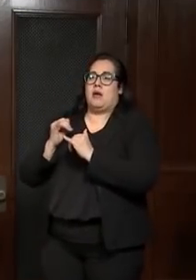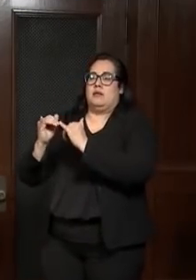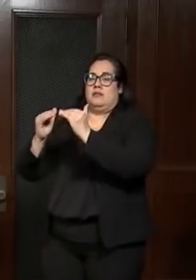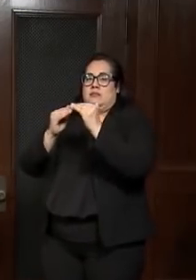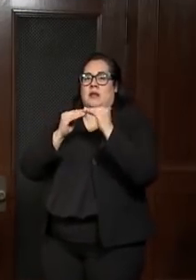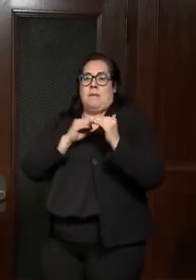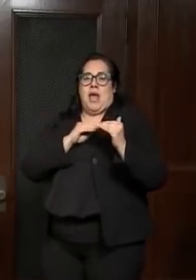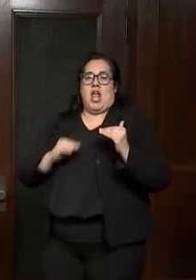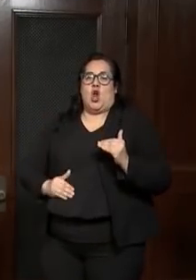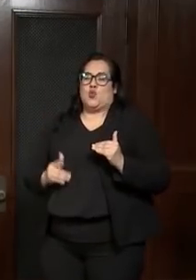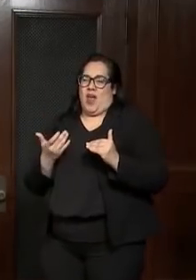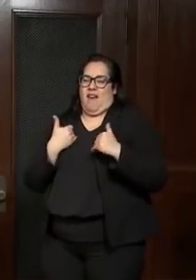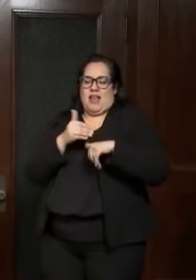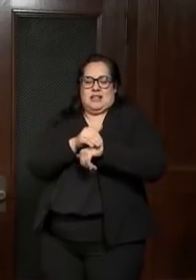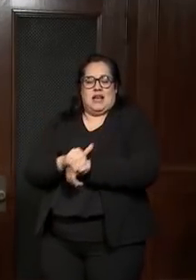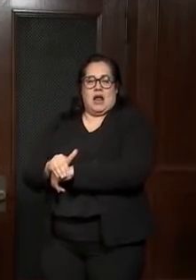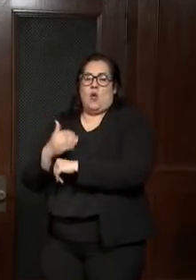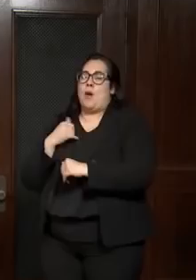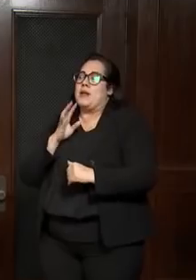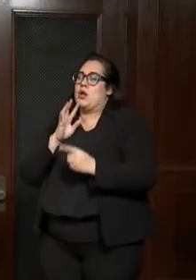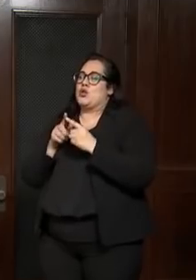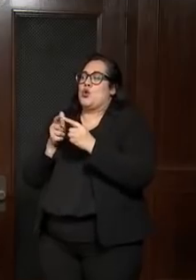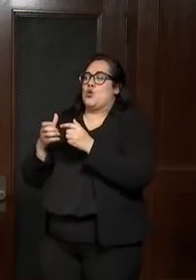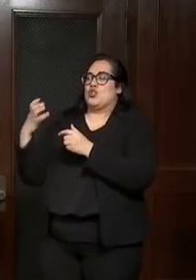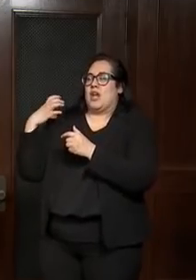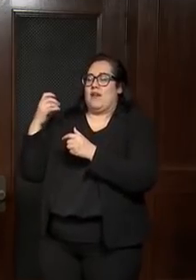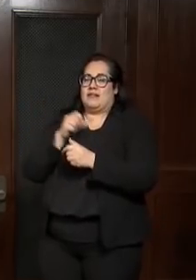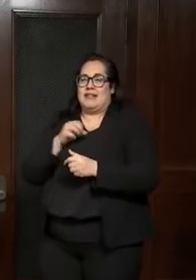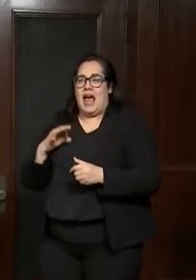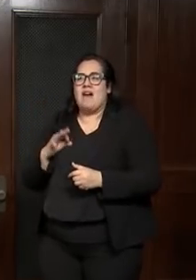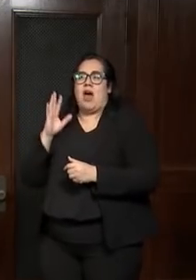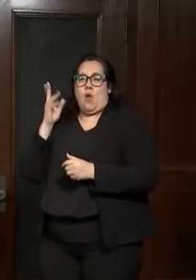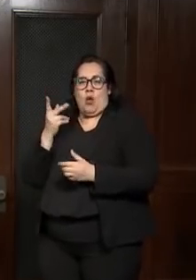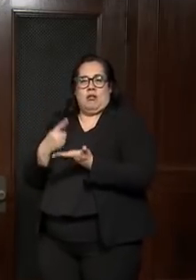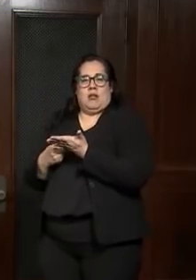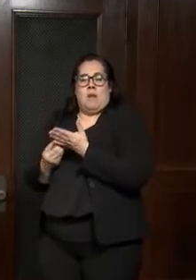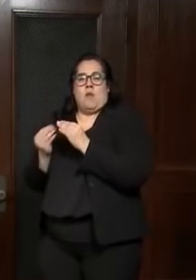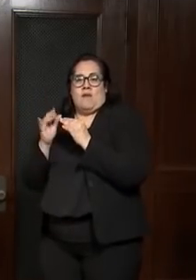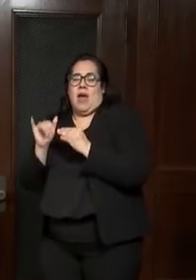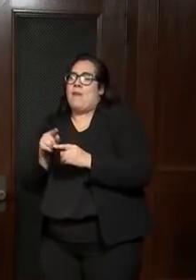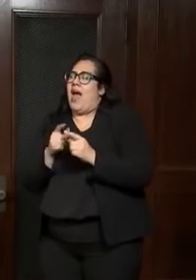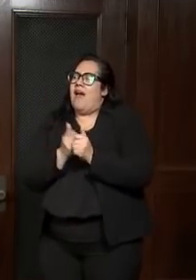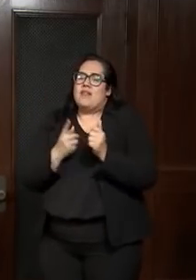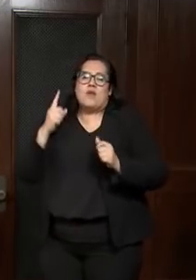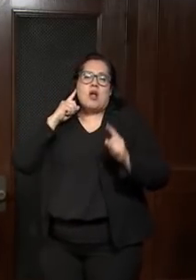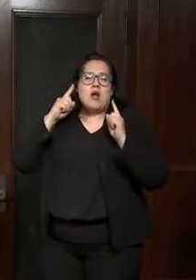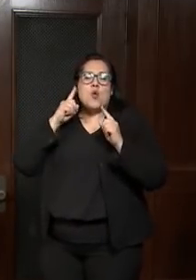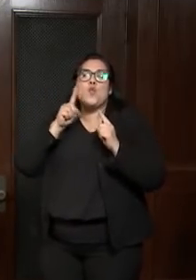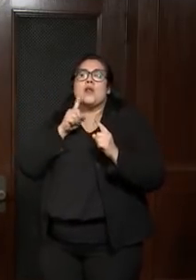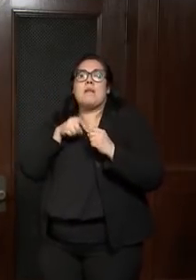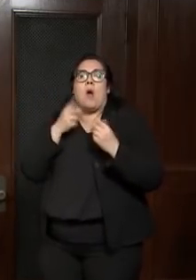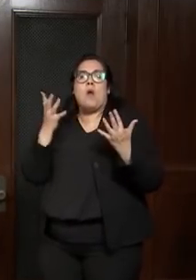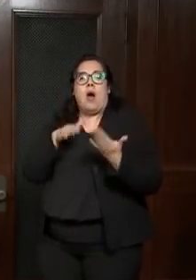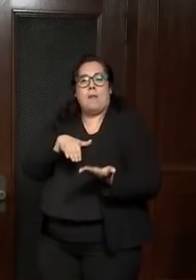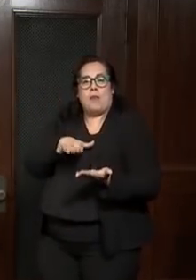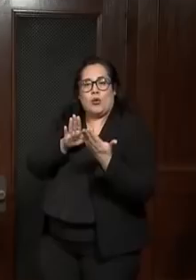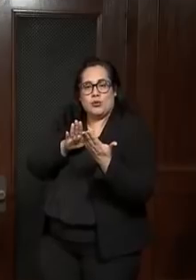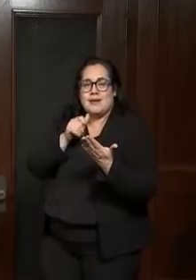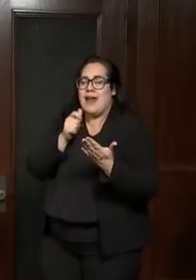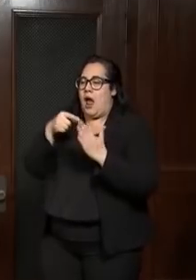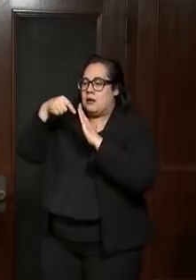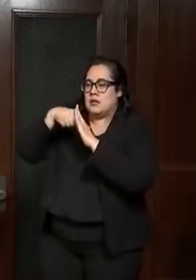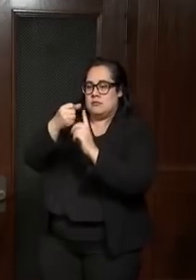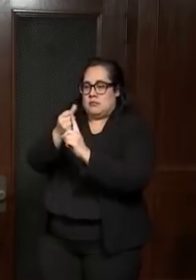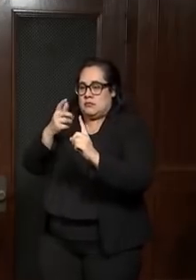have each evening. We'll be talking to his chief of staff, and they'll be previewing some of that. But everything we've heard, it's really about an approach to. It's not going to be a